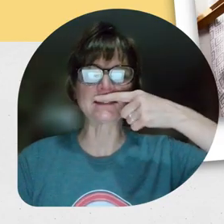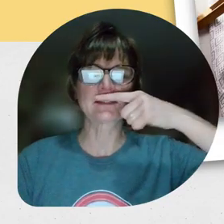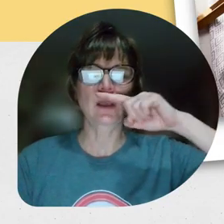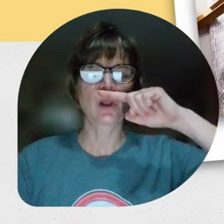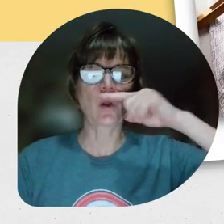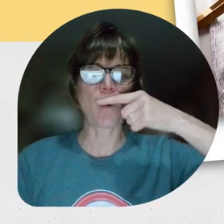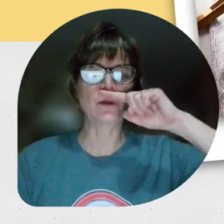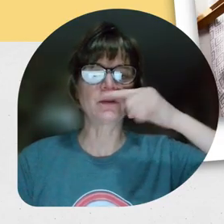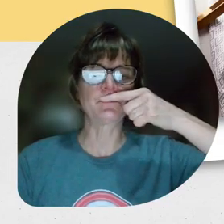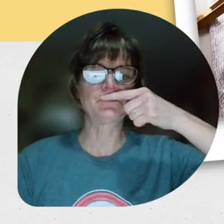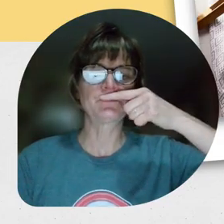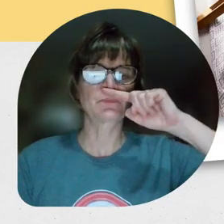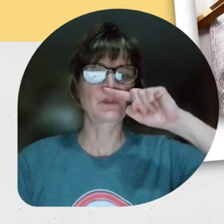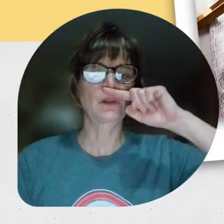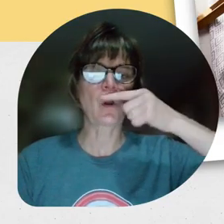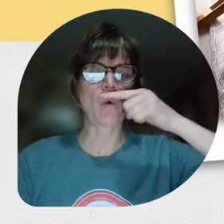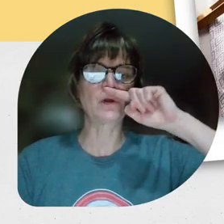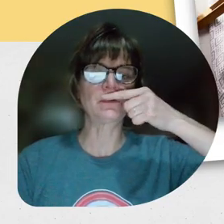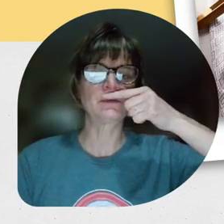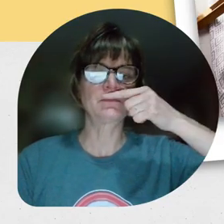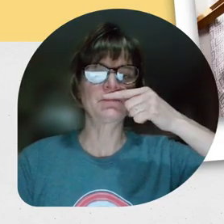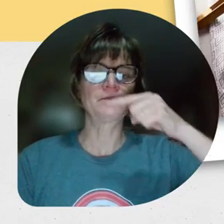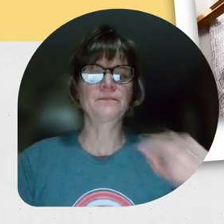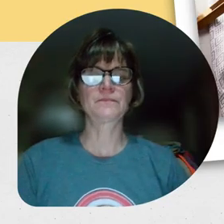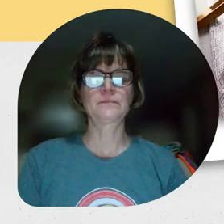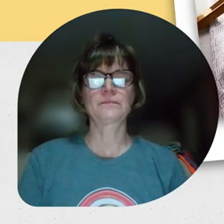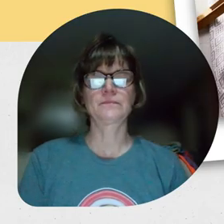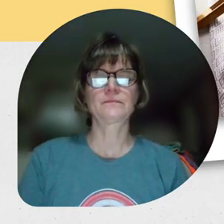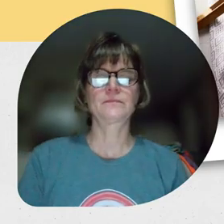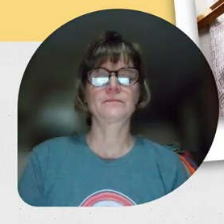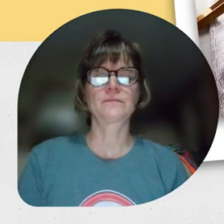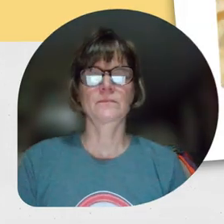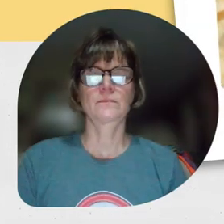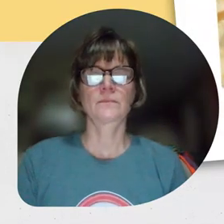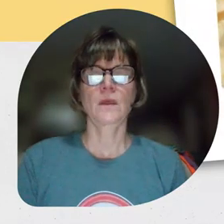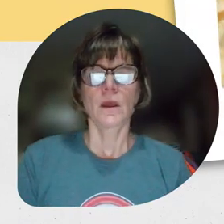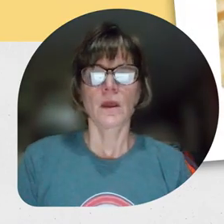twist. Corn, corn.